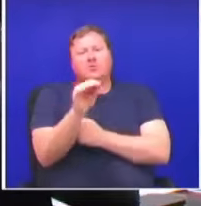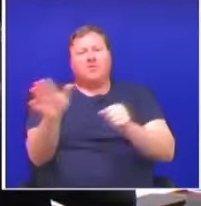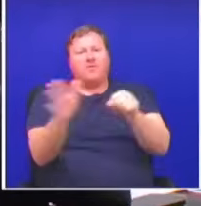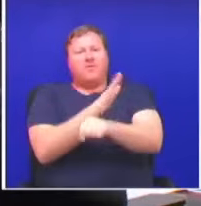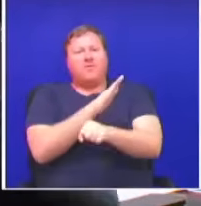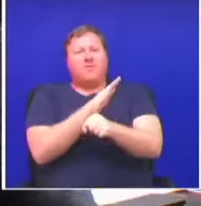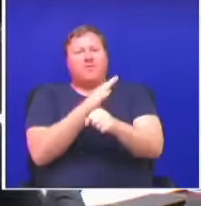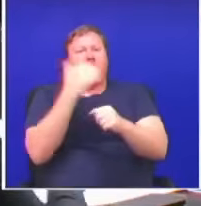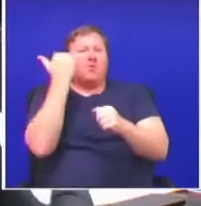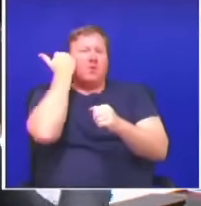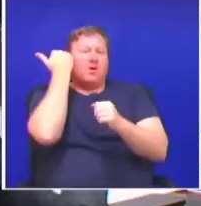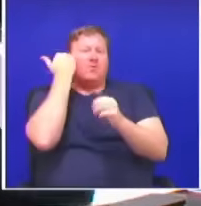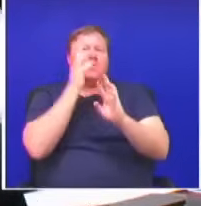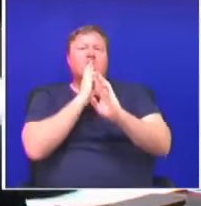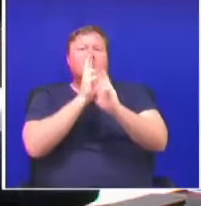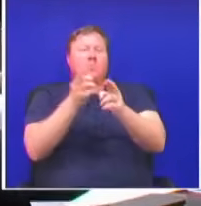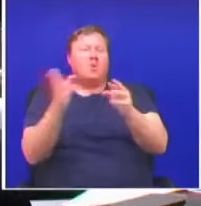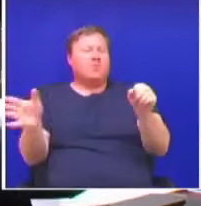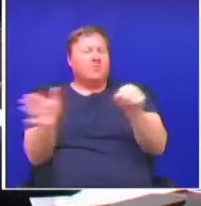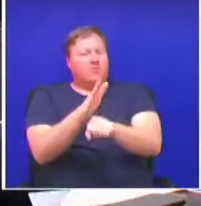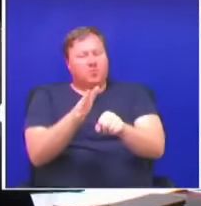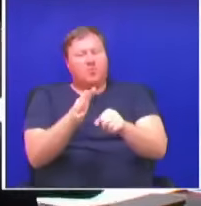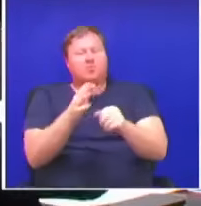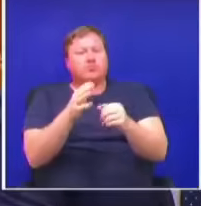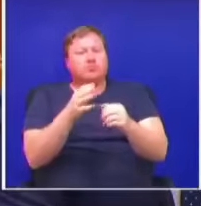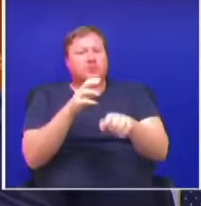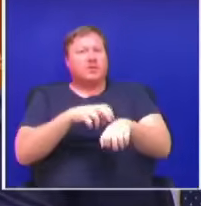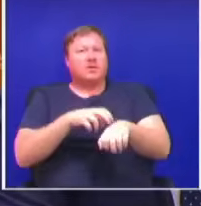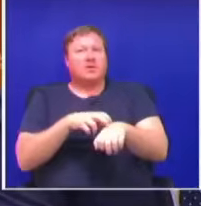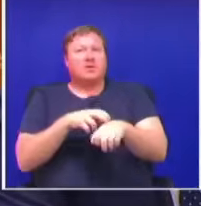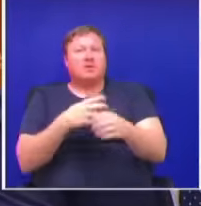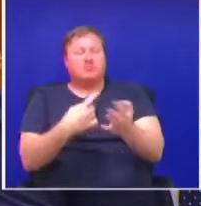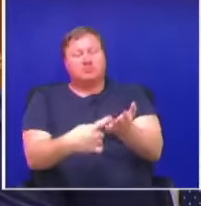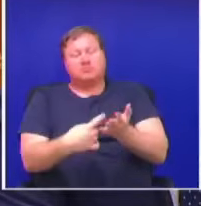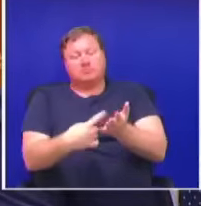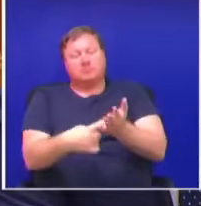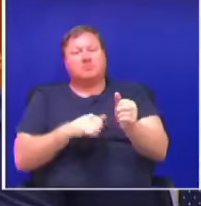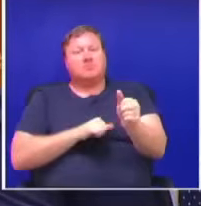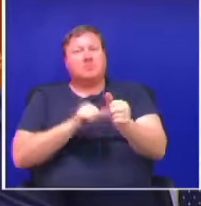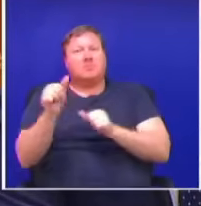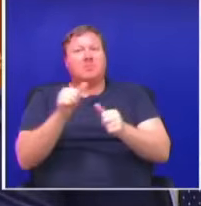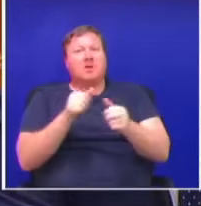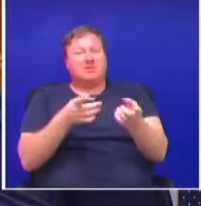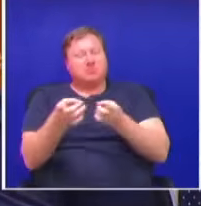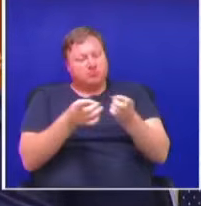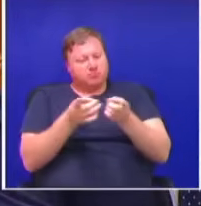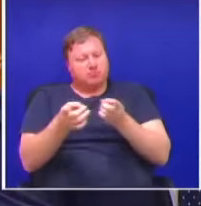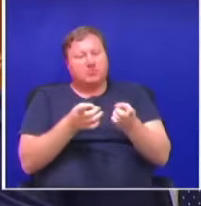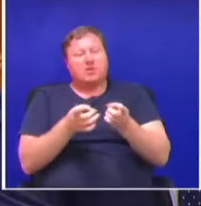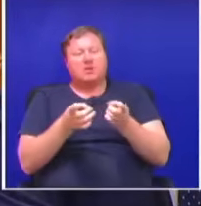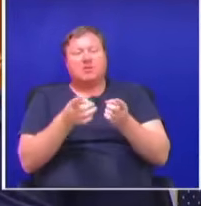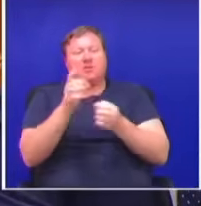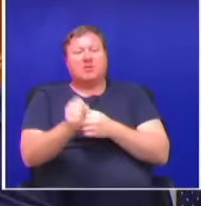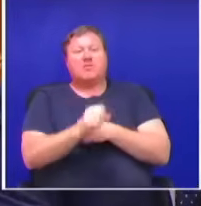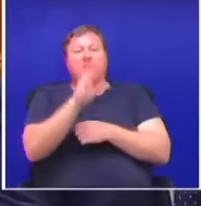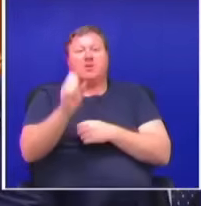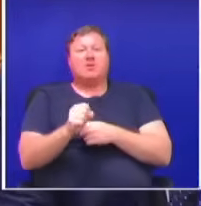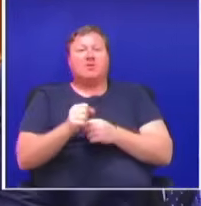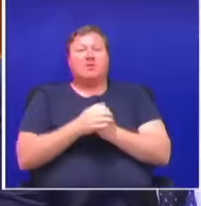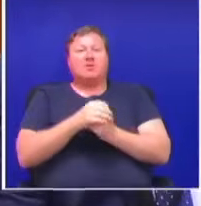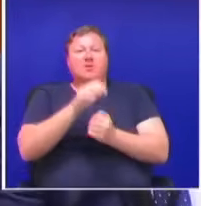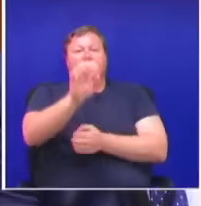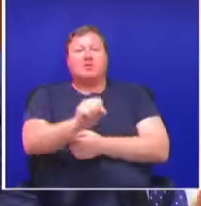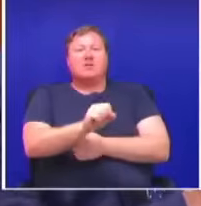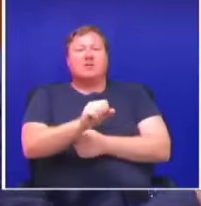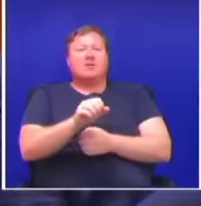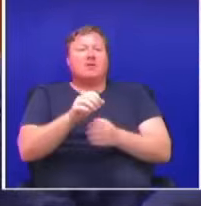government responses is required to negotiate the best possible deal for South Africa in light of the USA's imposition of a 30%